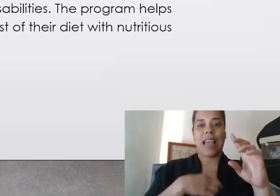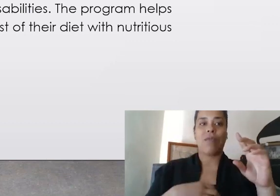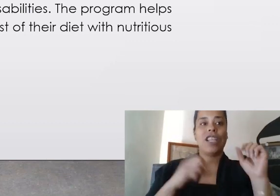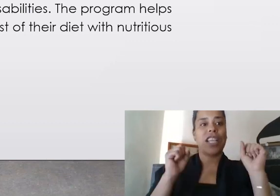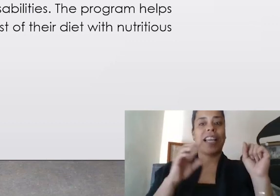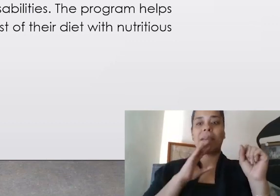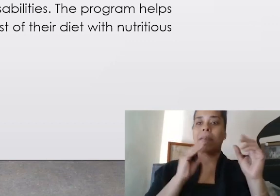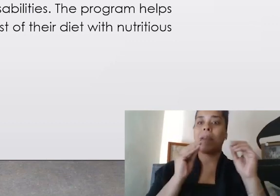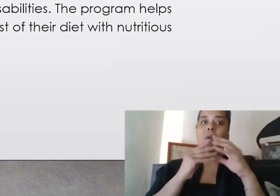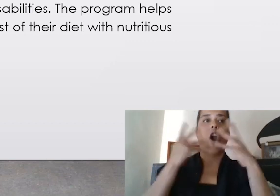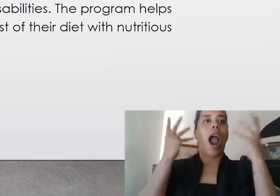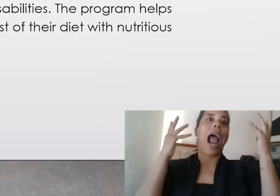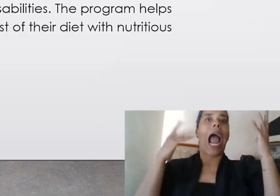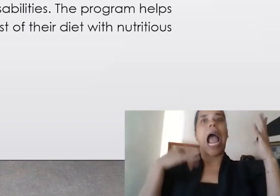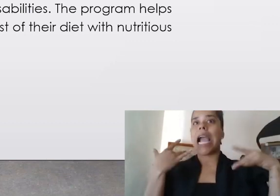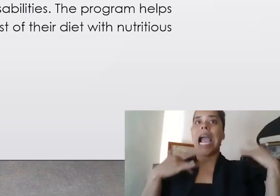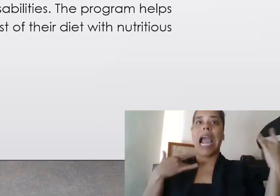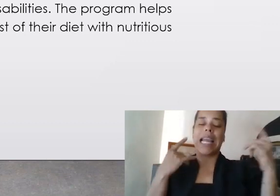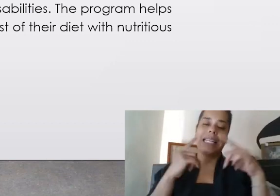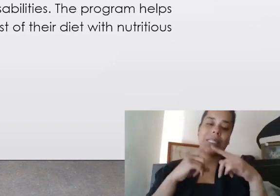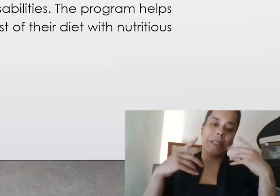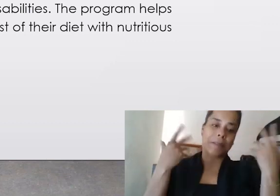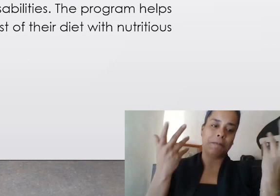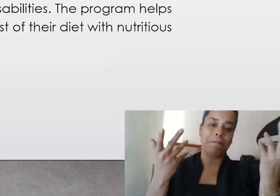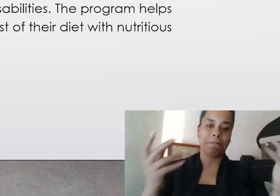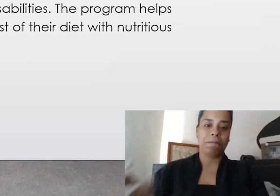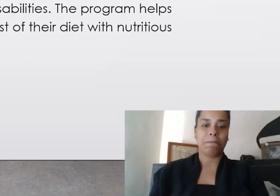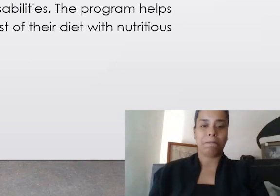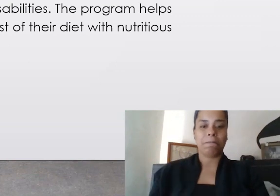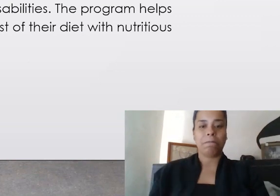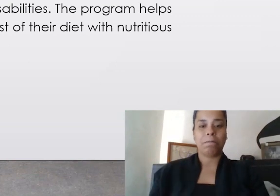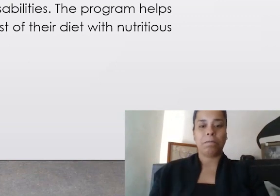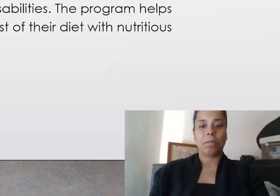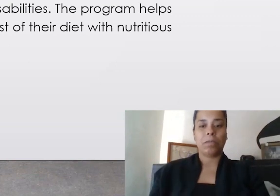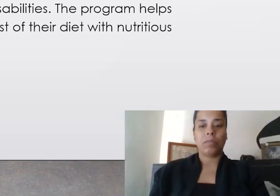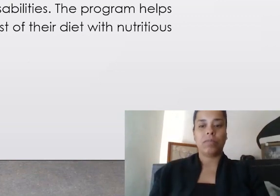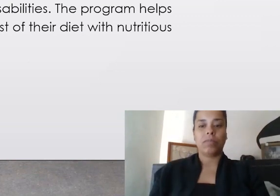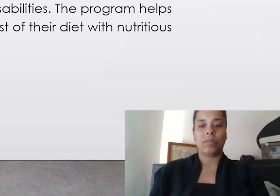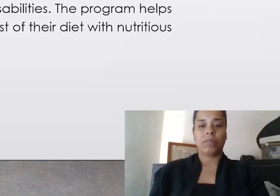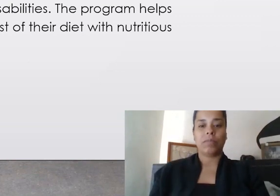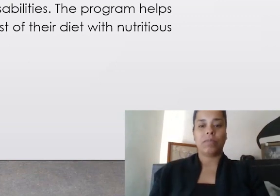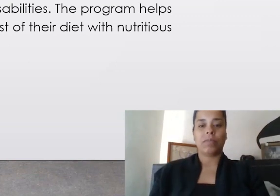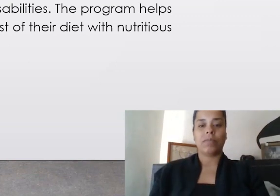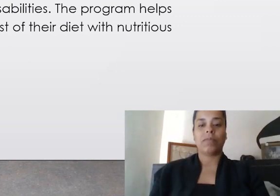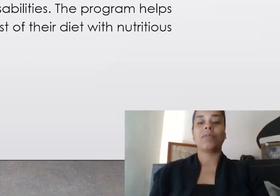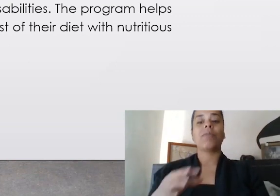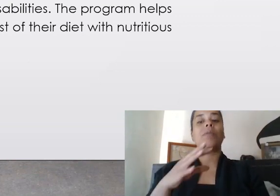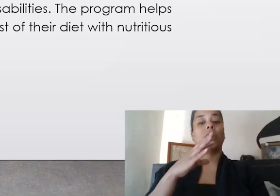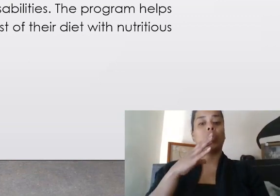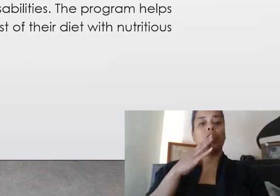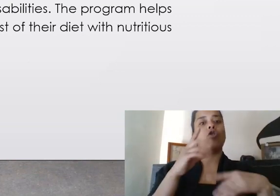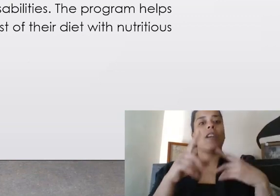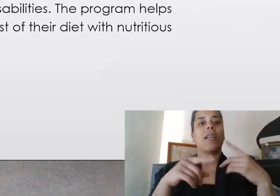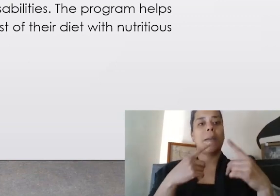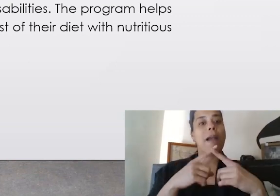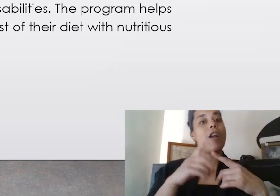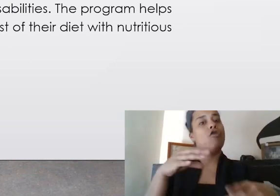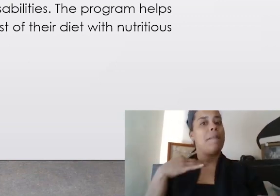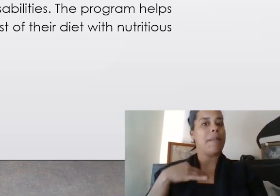woo, but you know, when we're talking about your benefits, this is serious stuff,